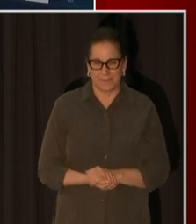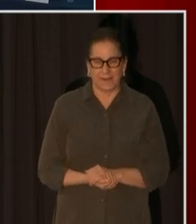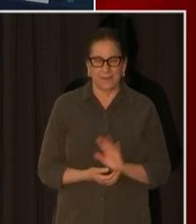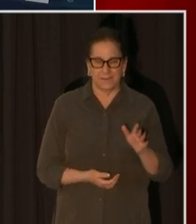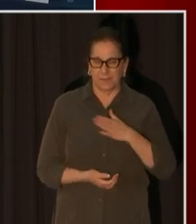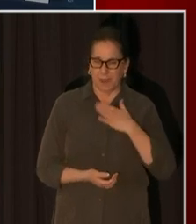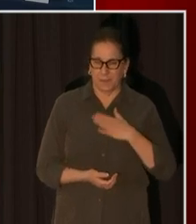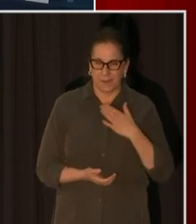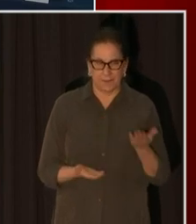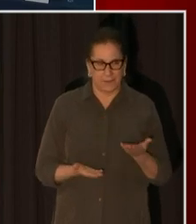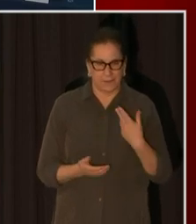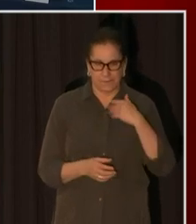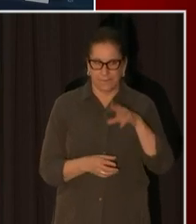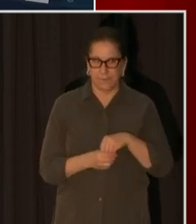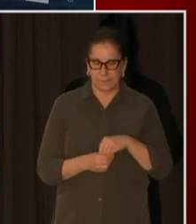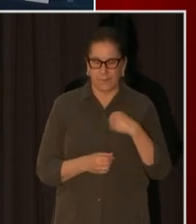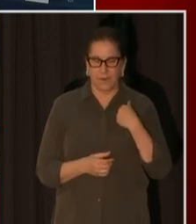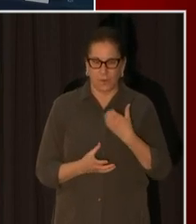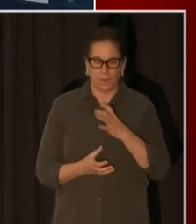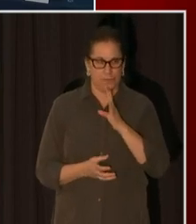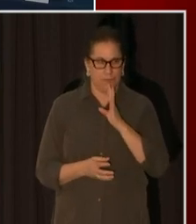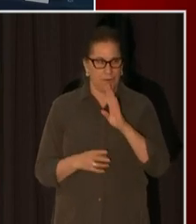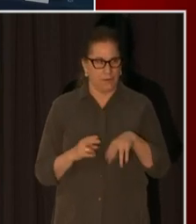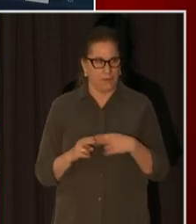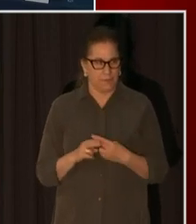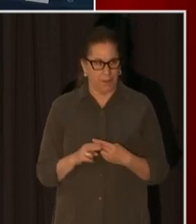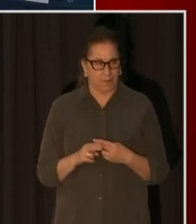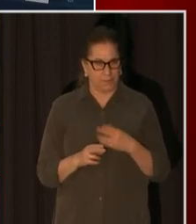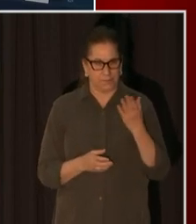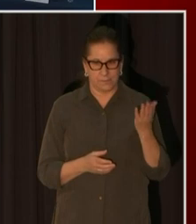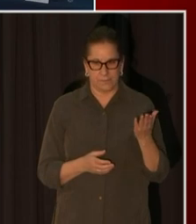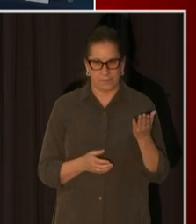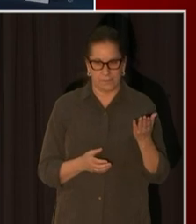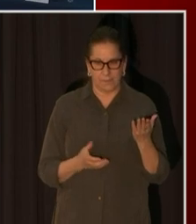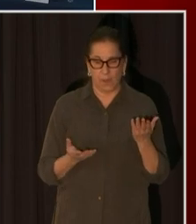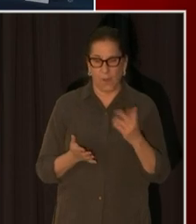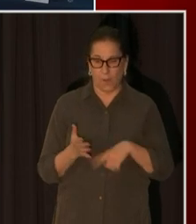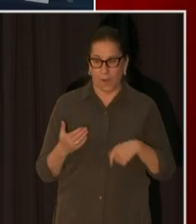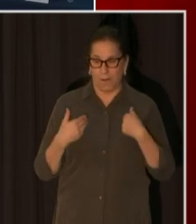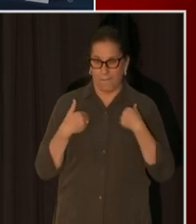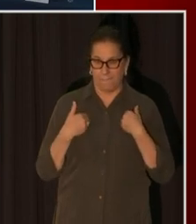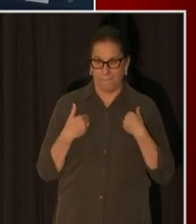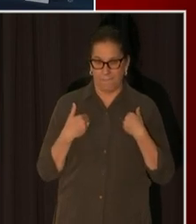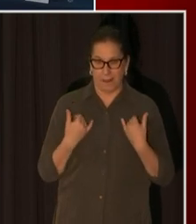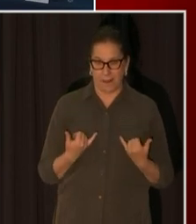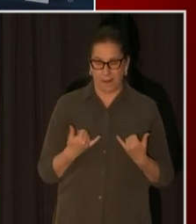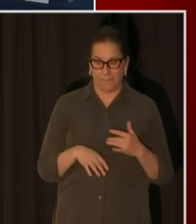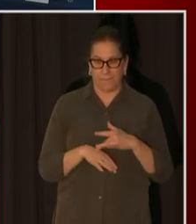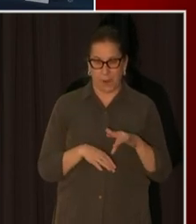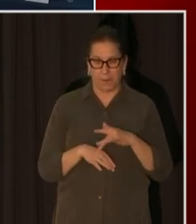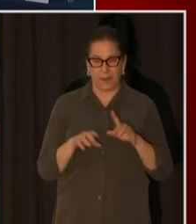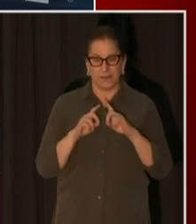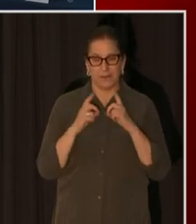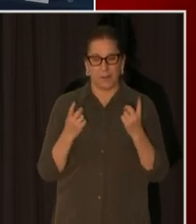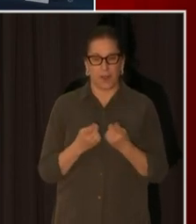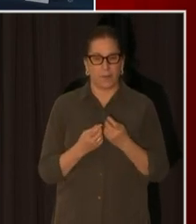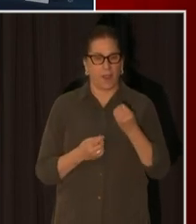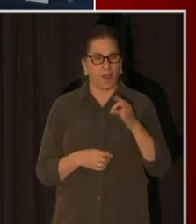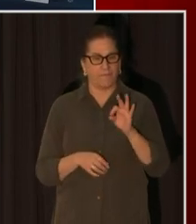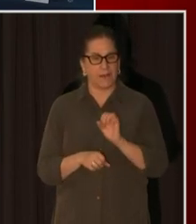the information you need, you have the plethora of resources that are available in the district, and that we're here to serve you. Thank